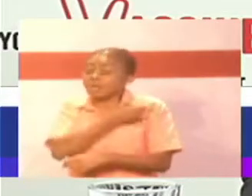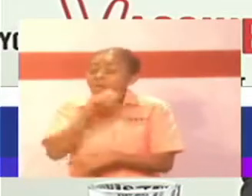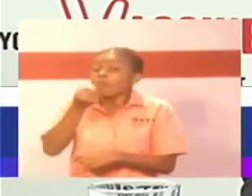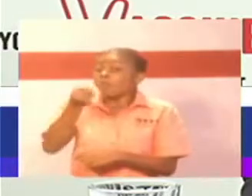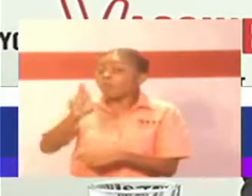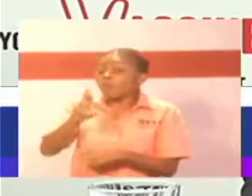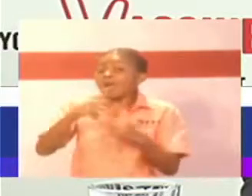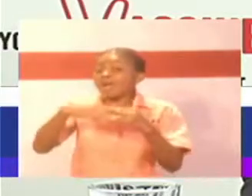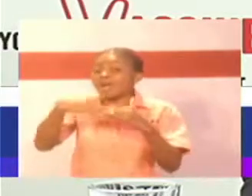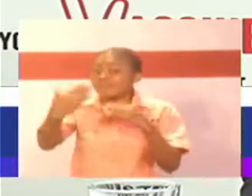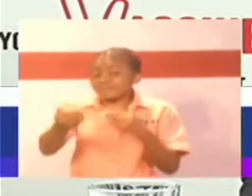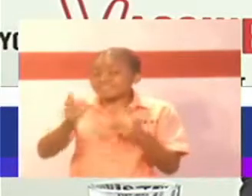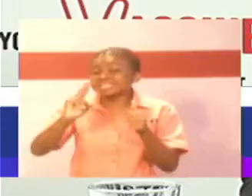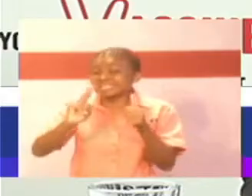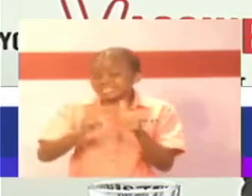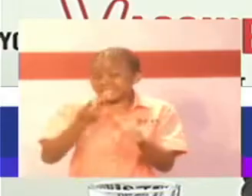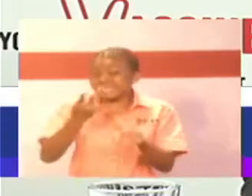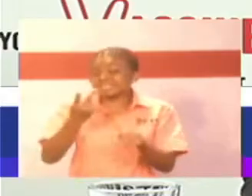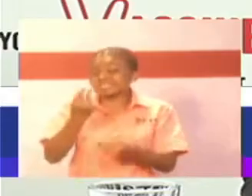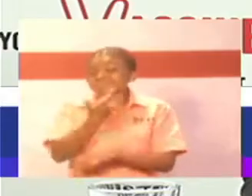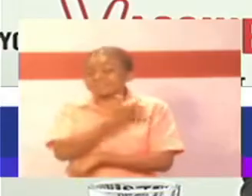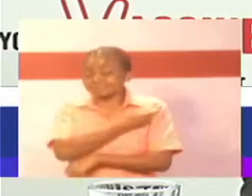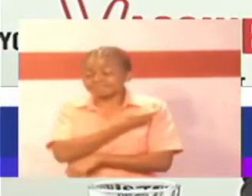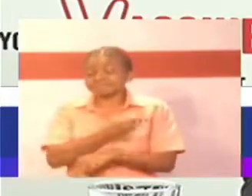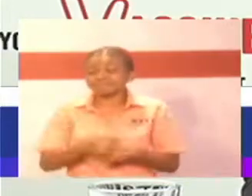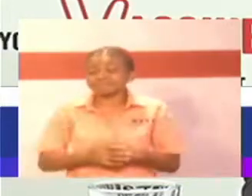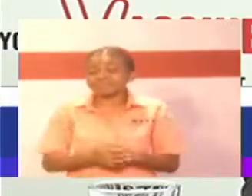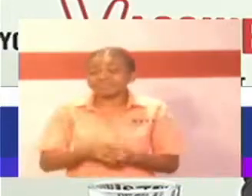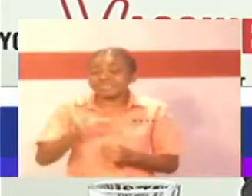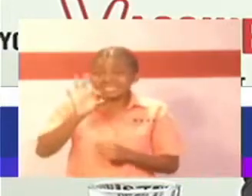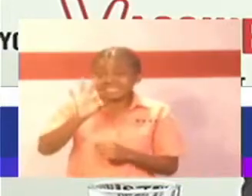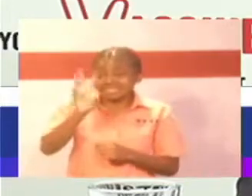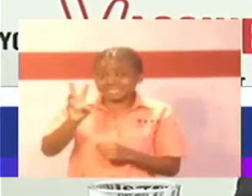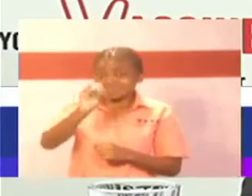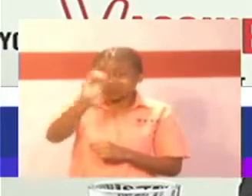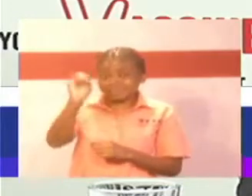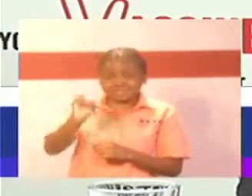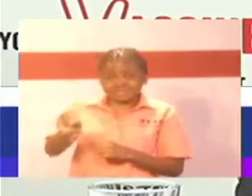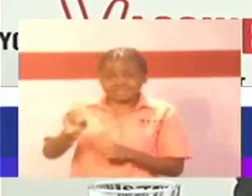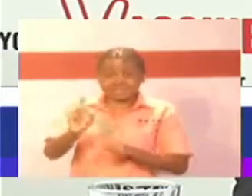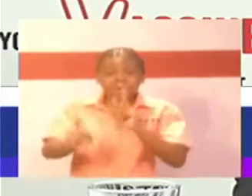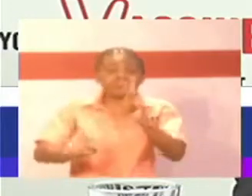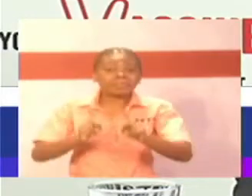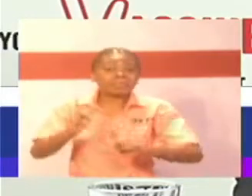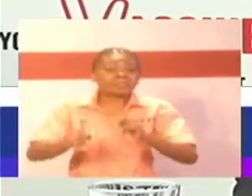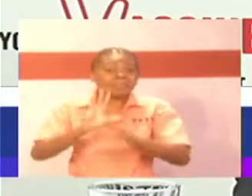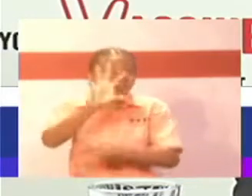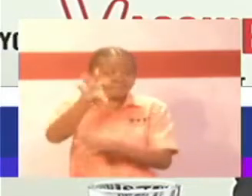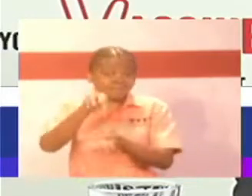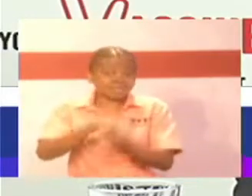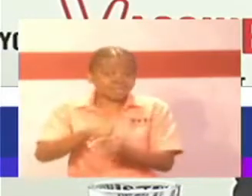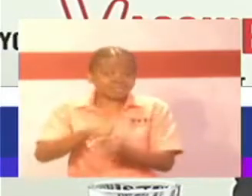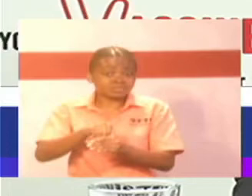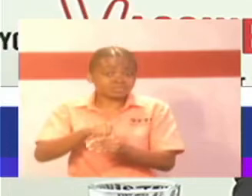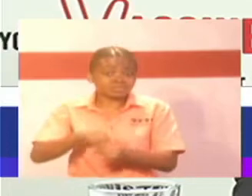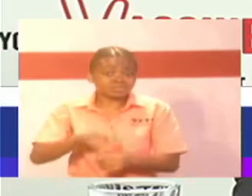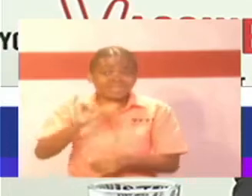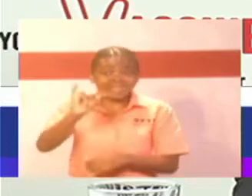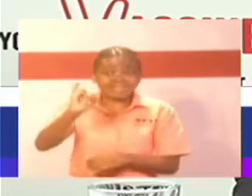96% of patients in the intensive care units across Trinidad in